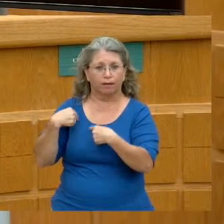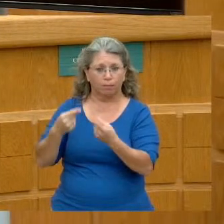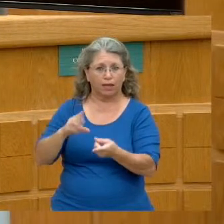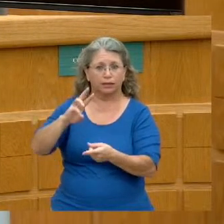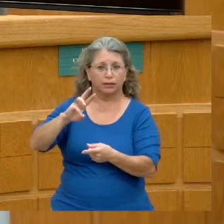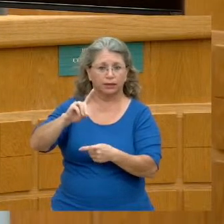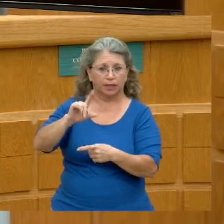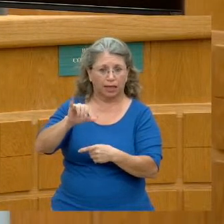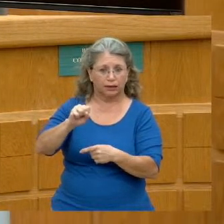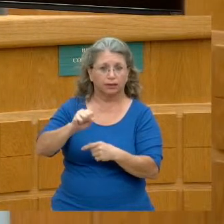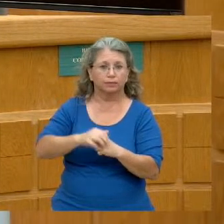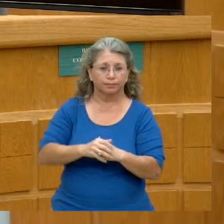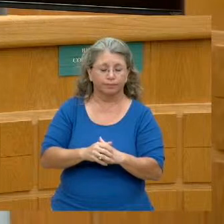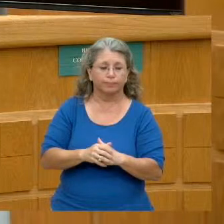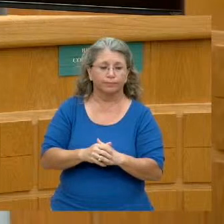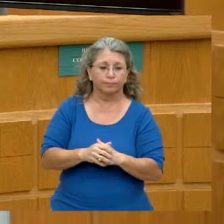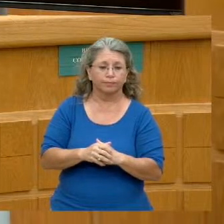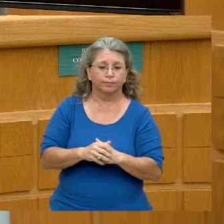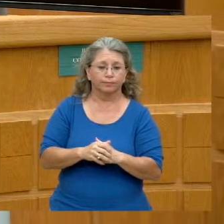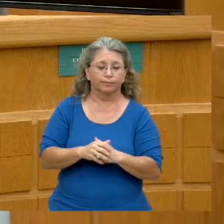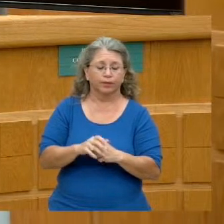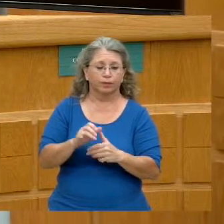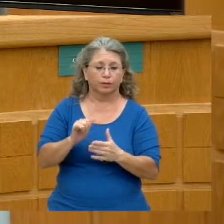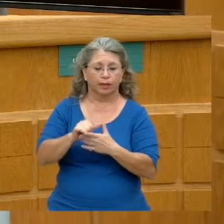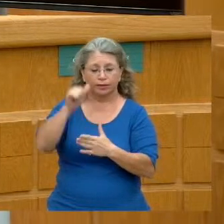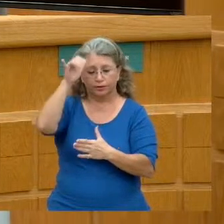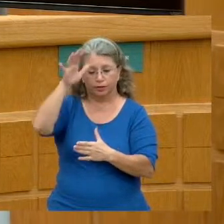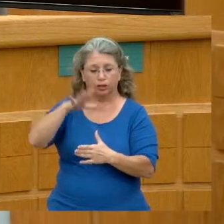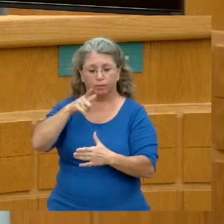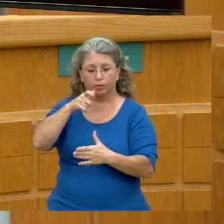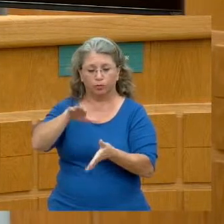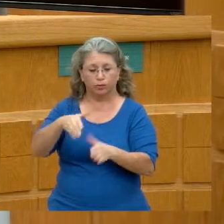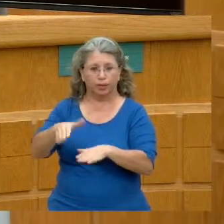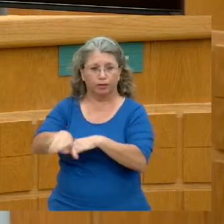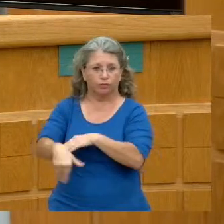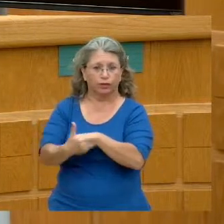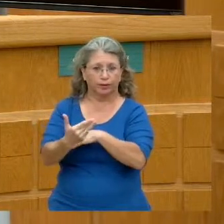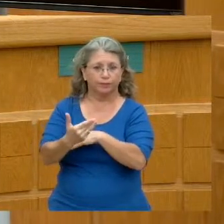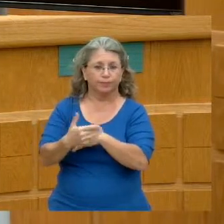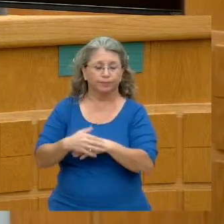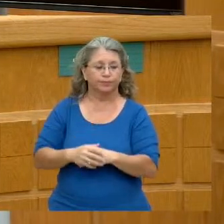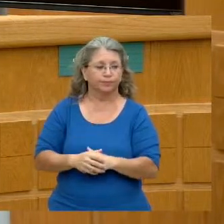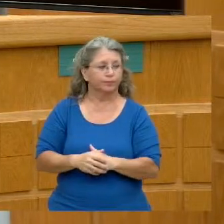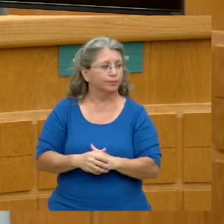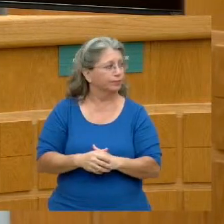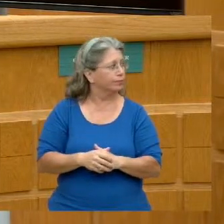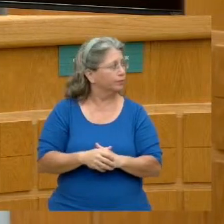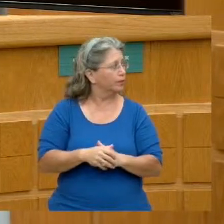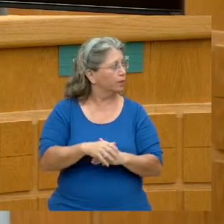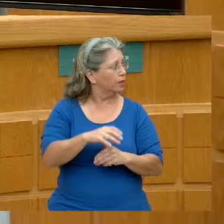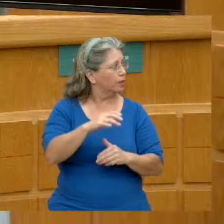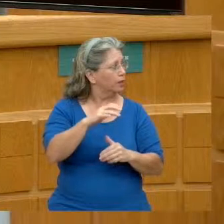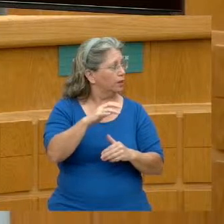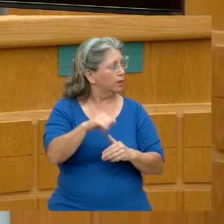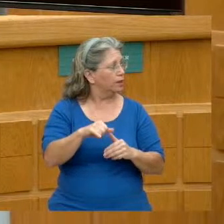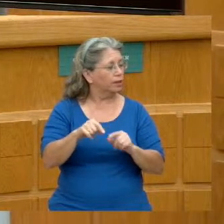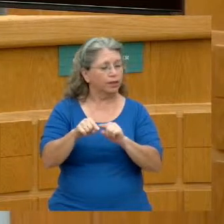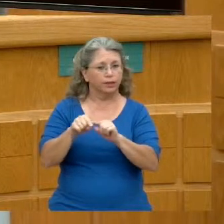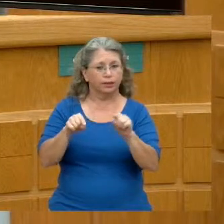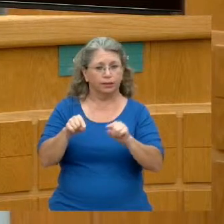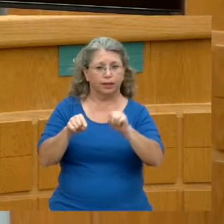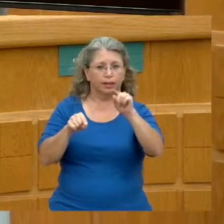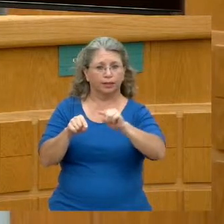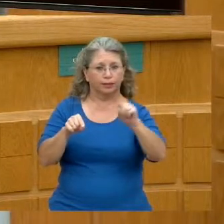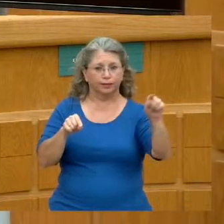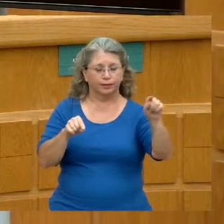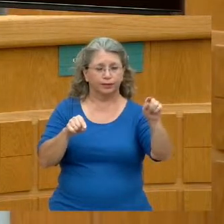gentleman who died earlier this morning or overnight. So the graph here is a line graph. It just shows you, the reason we did it is